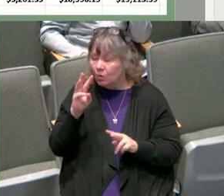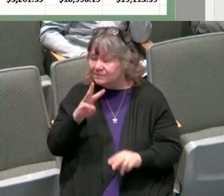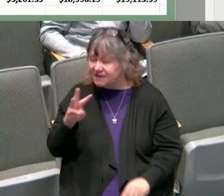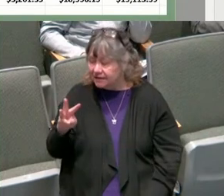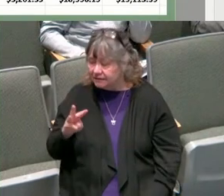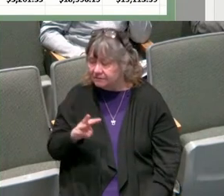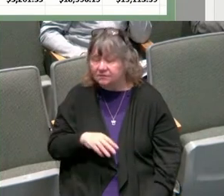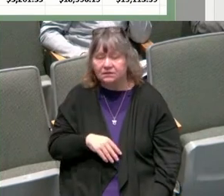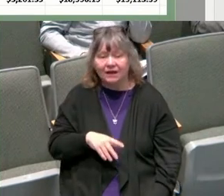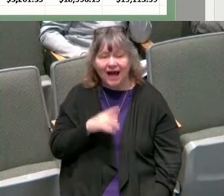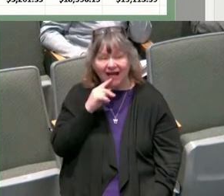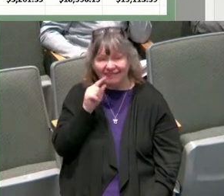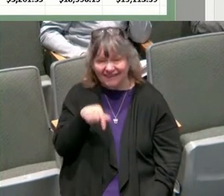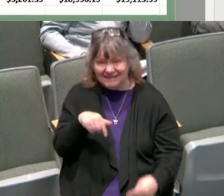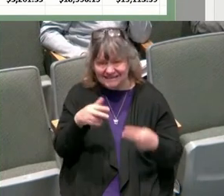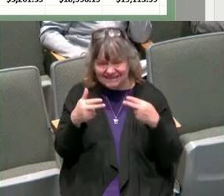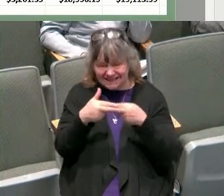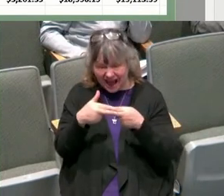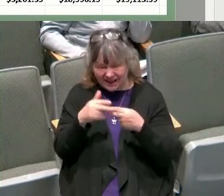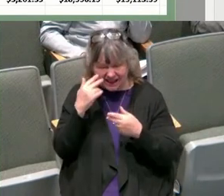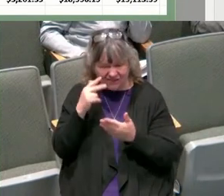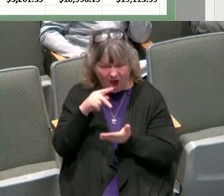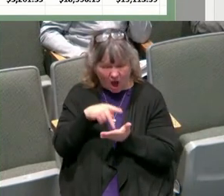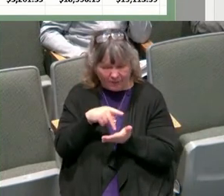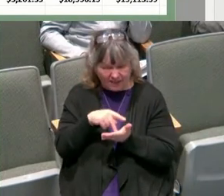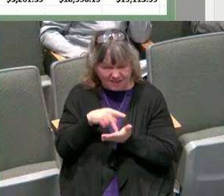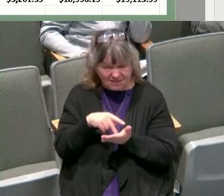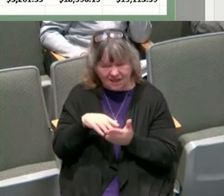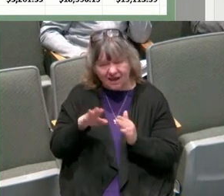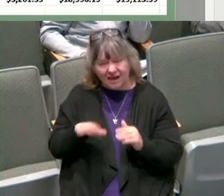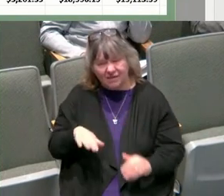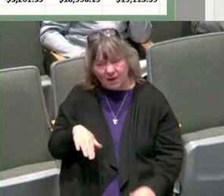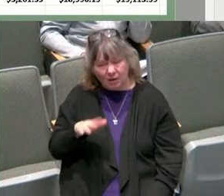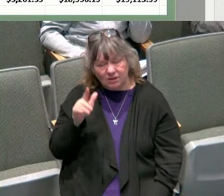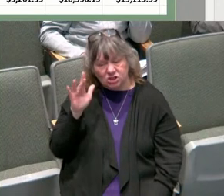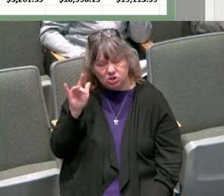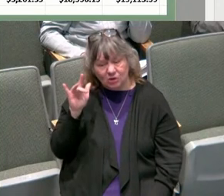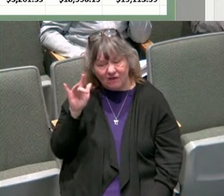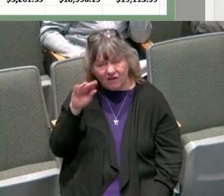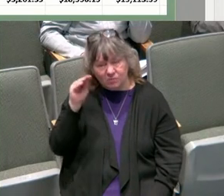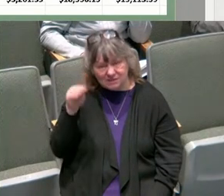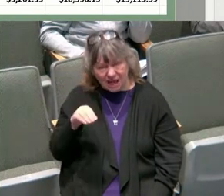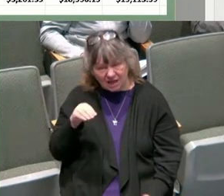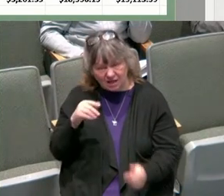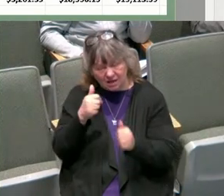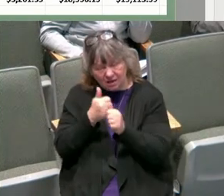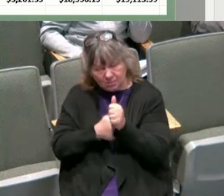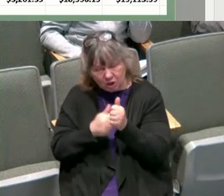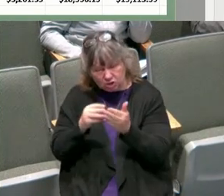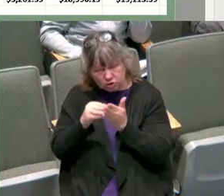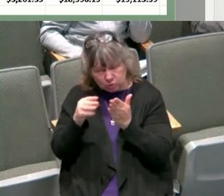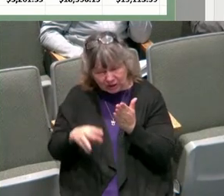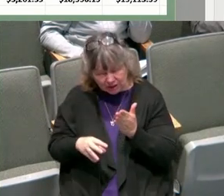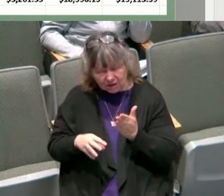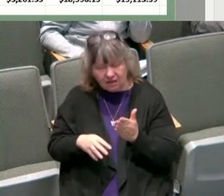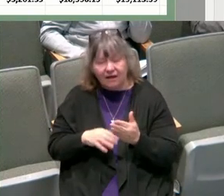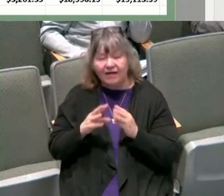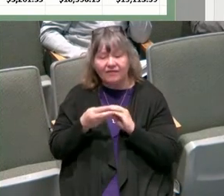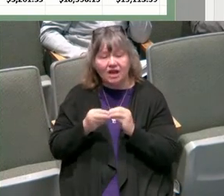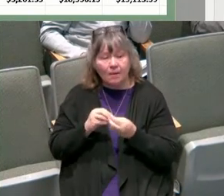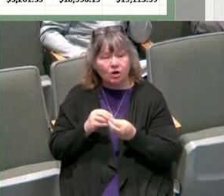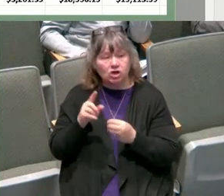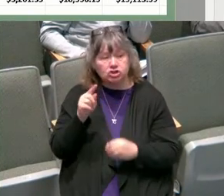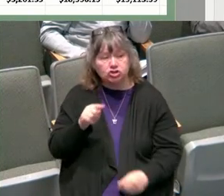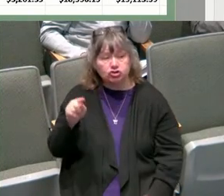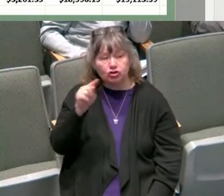on this slide if Hopkinton falls into the bottom 25 of per pupil expenditure the number